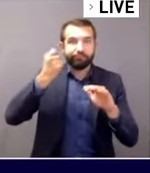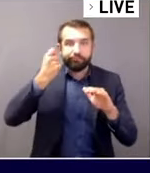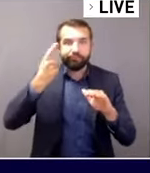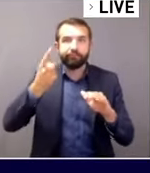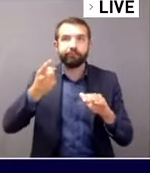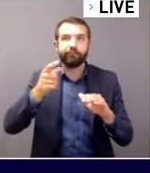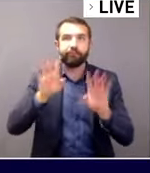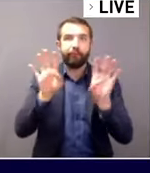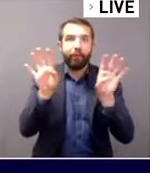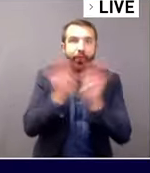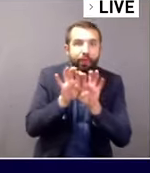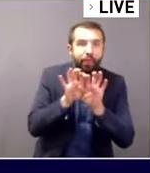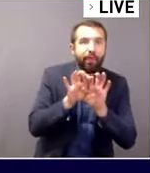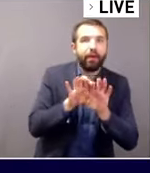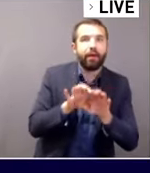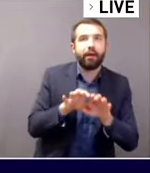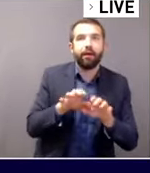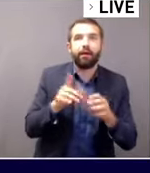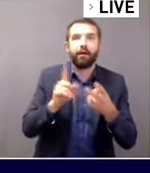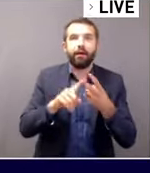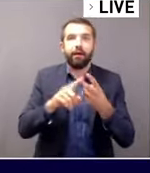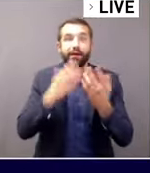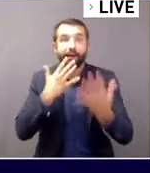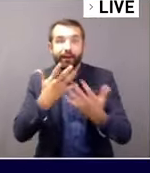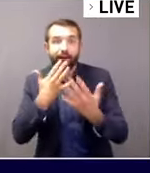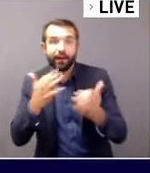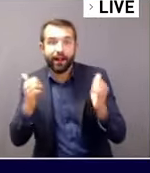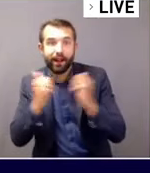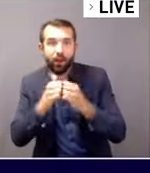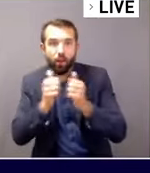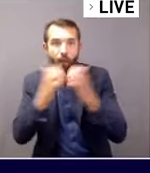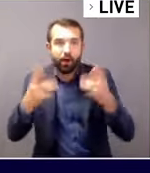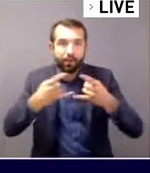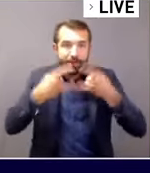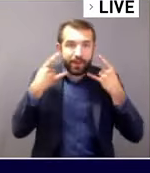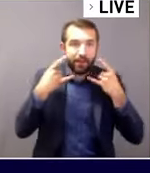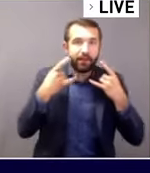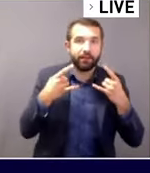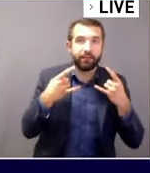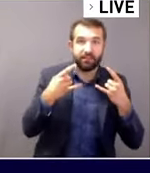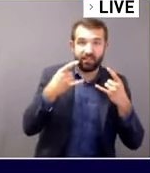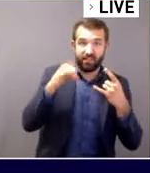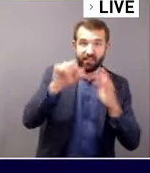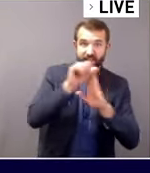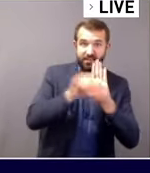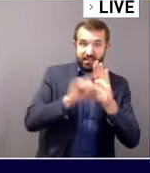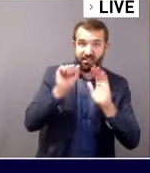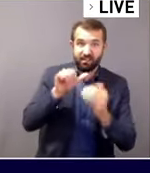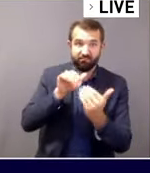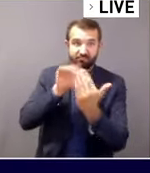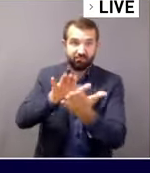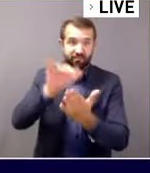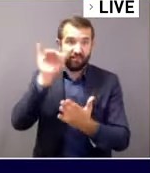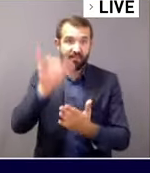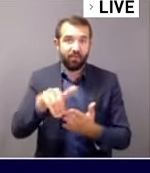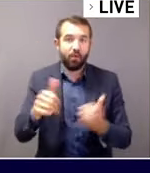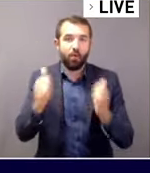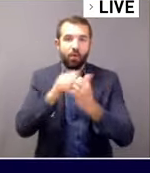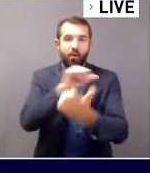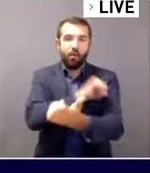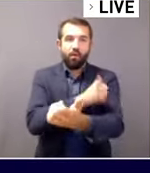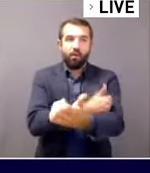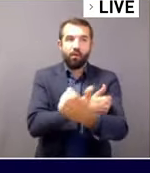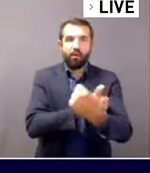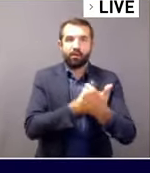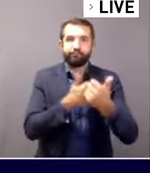having choir practice and not wearing masks, does the state step in, does it have the authority to step in and enforce that part of